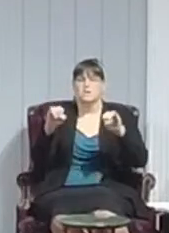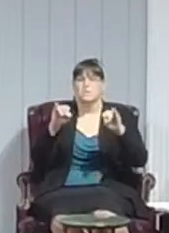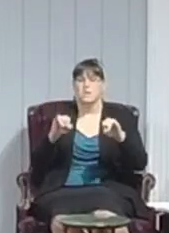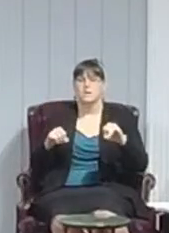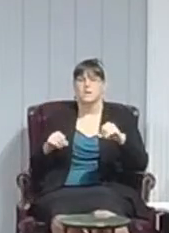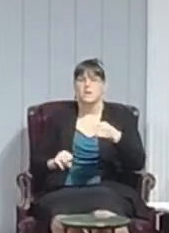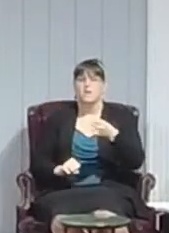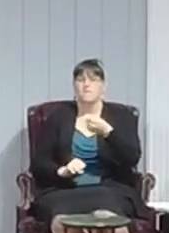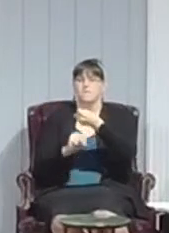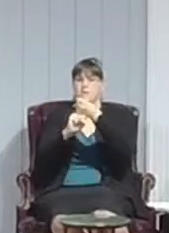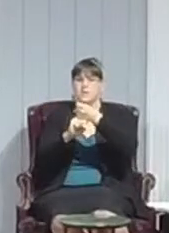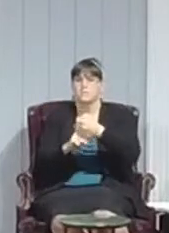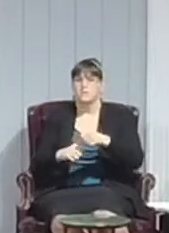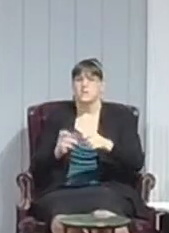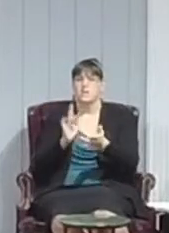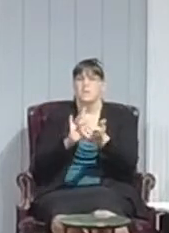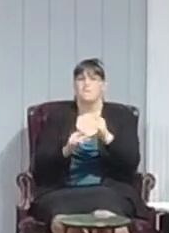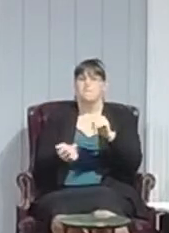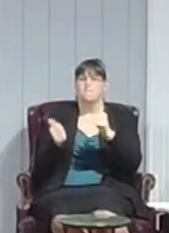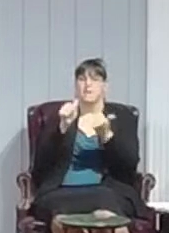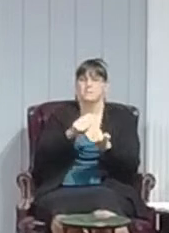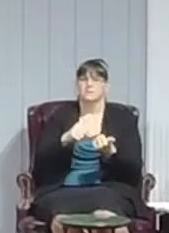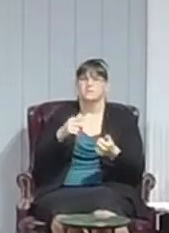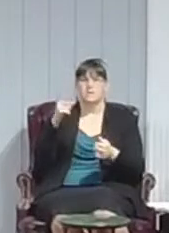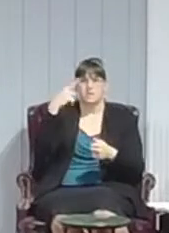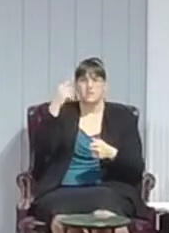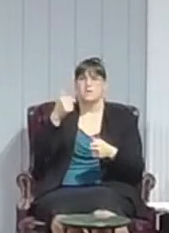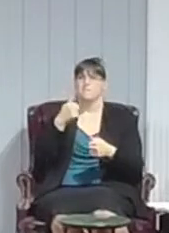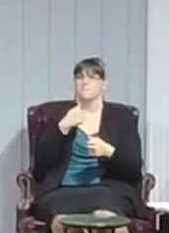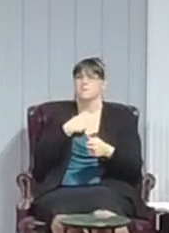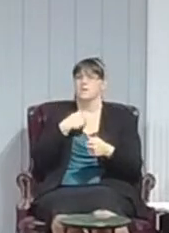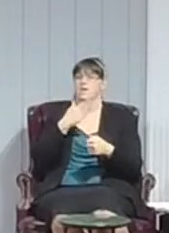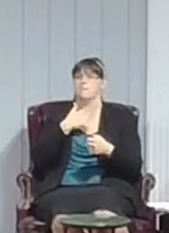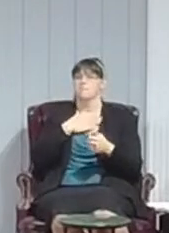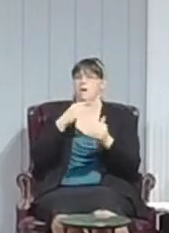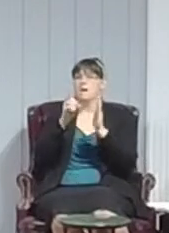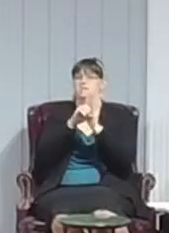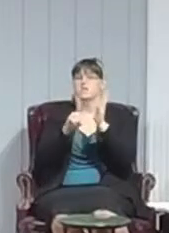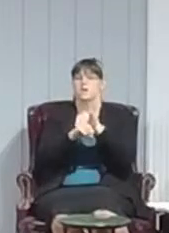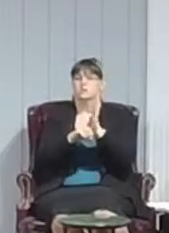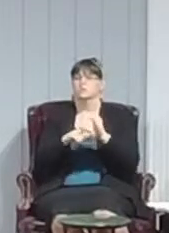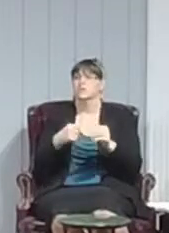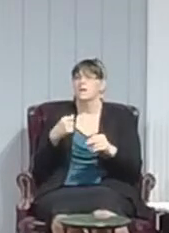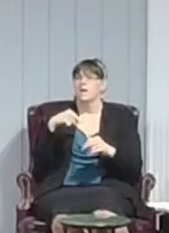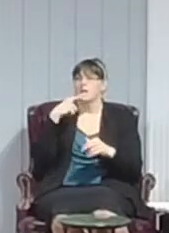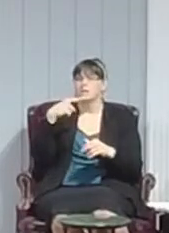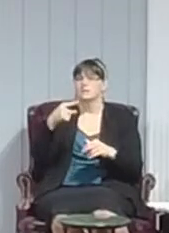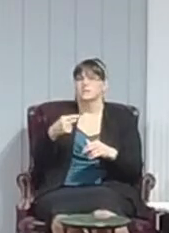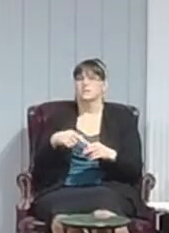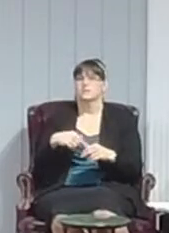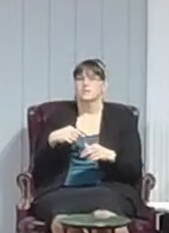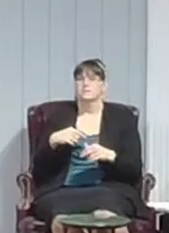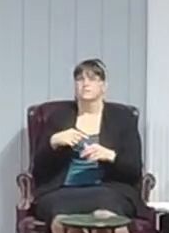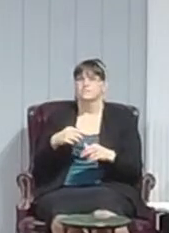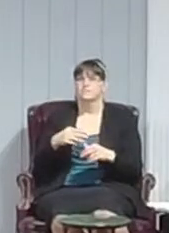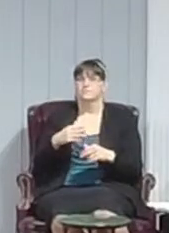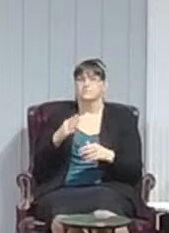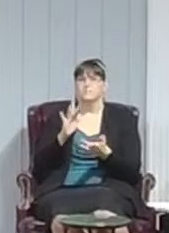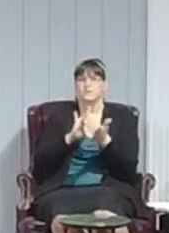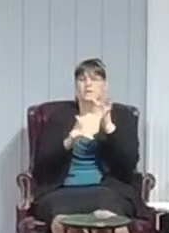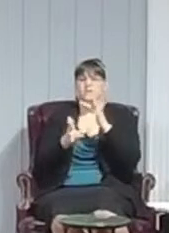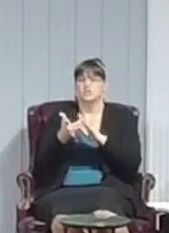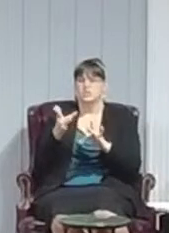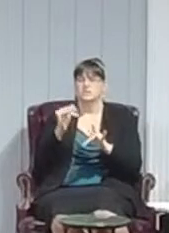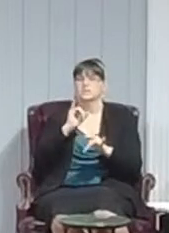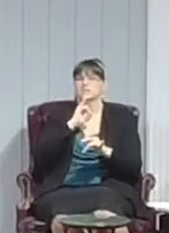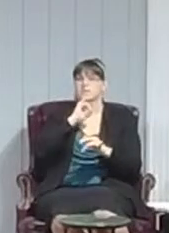think of me and my doctrines. And he says that God the Father, based on Isaiah chapter 9 and verse 6, that Jesus is